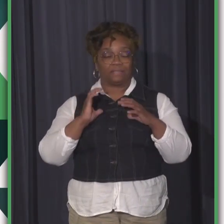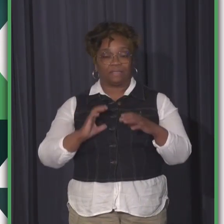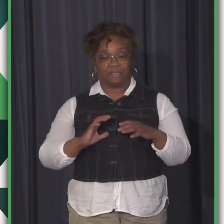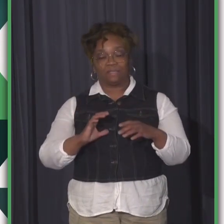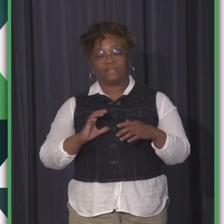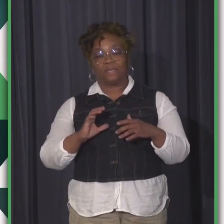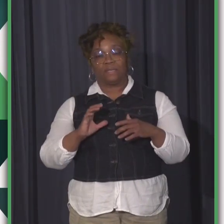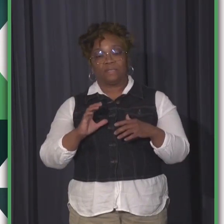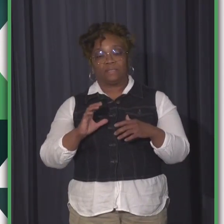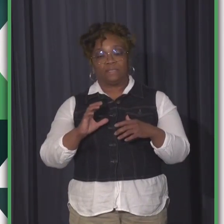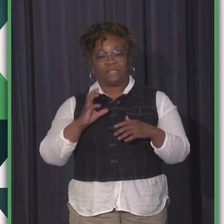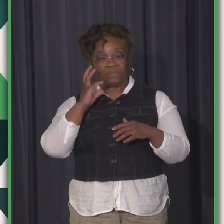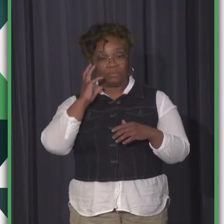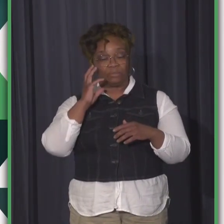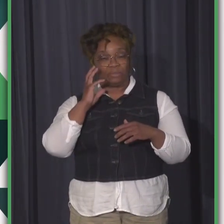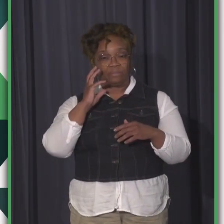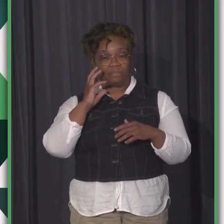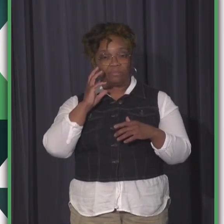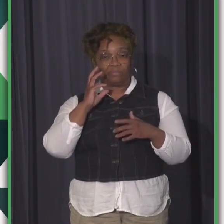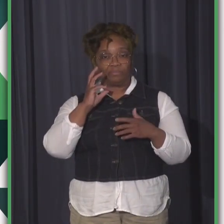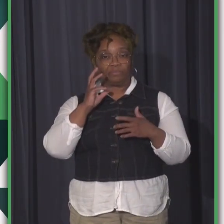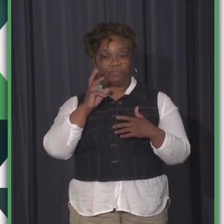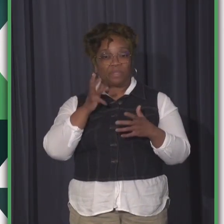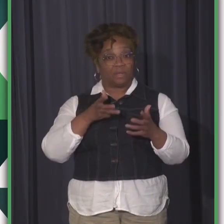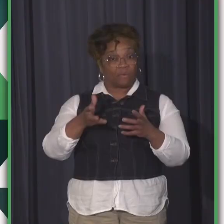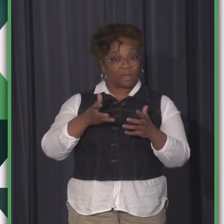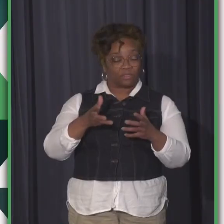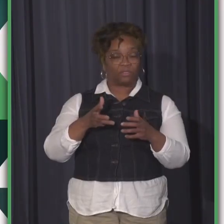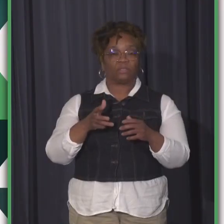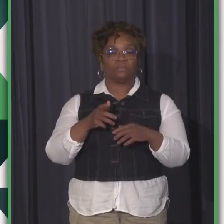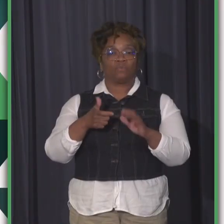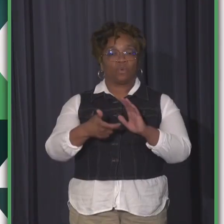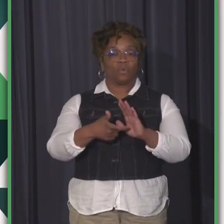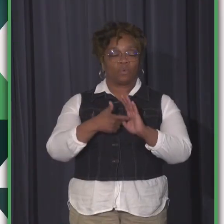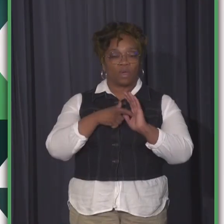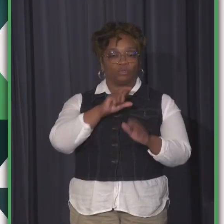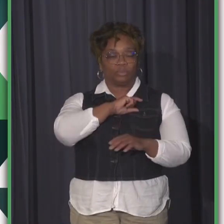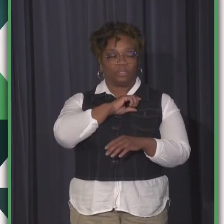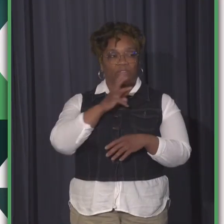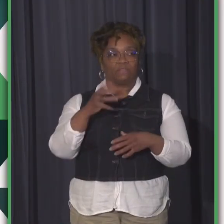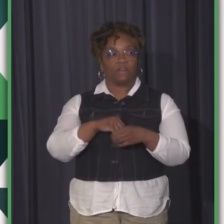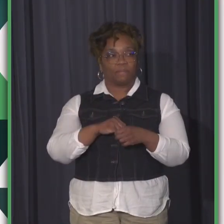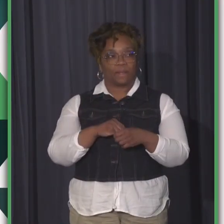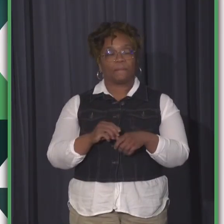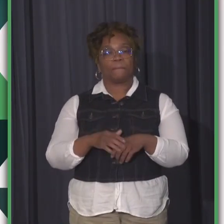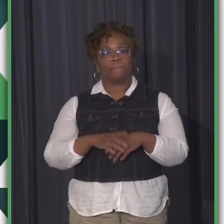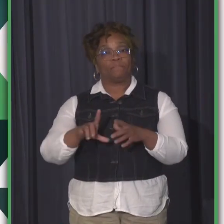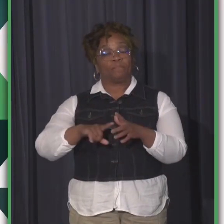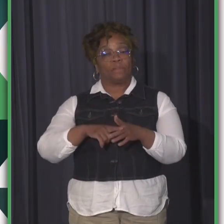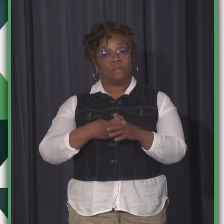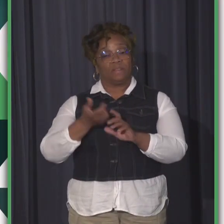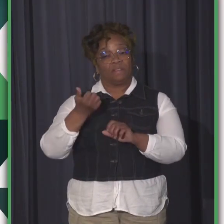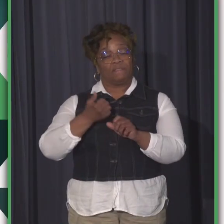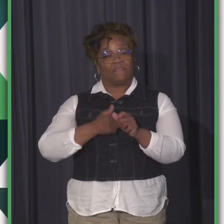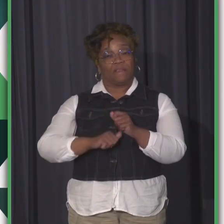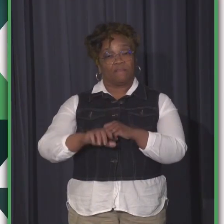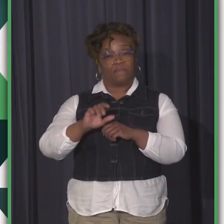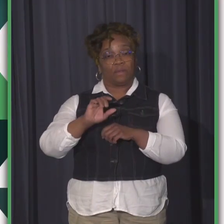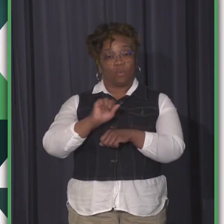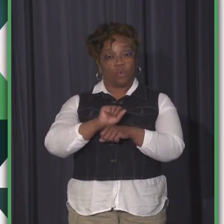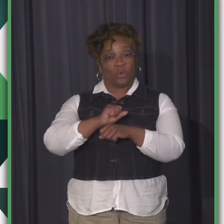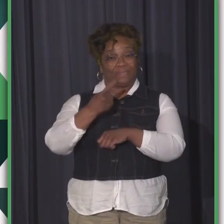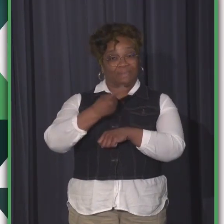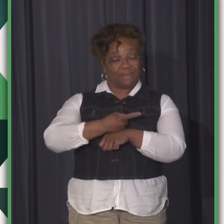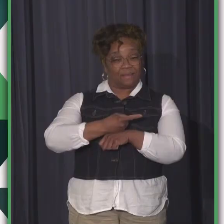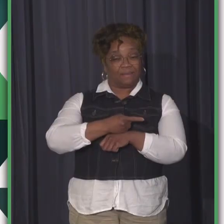involvement. Before we go to the next slide, I wanted to discuss at the beginning of every shift, officers are